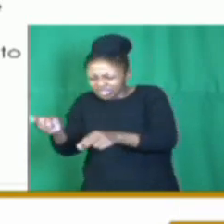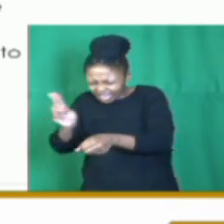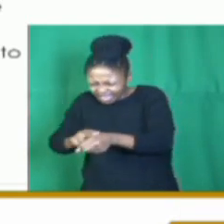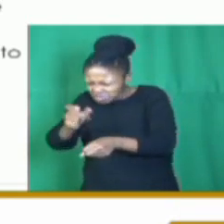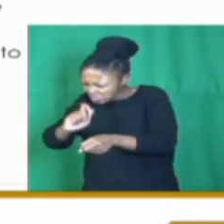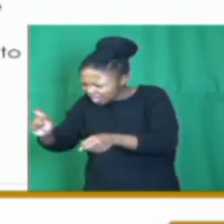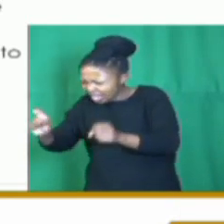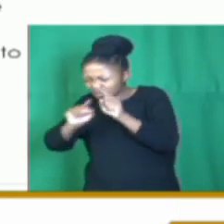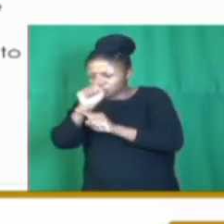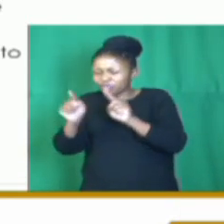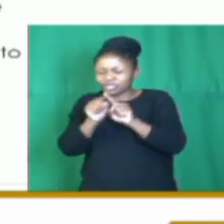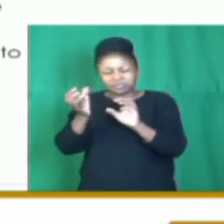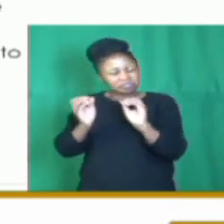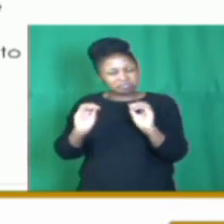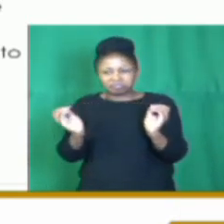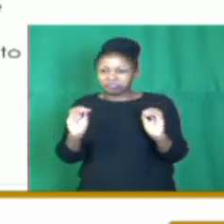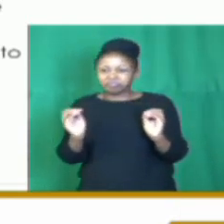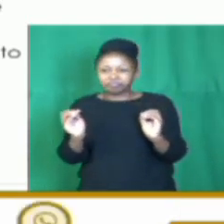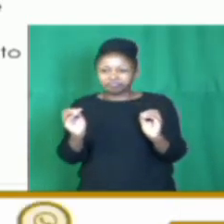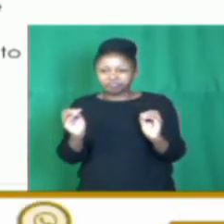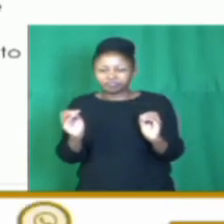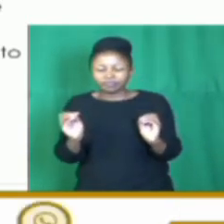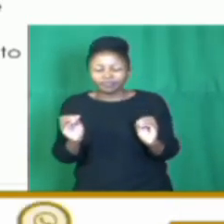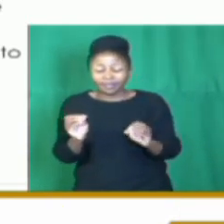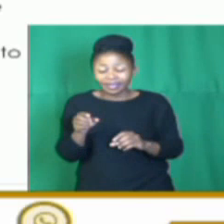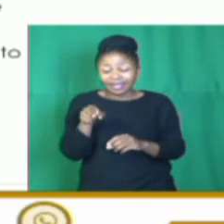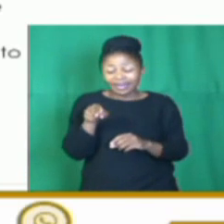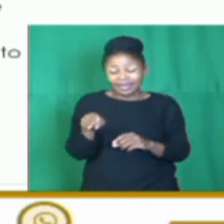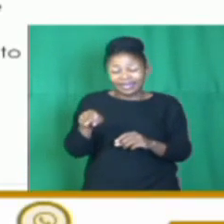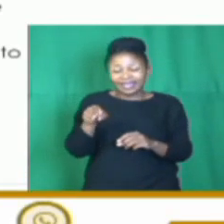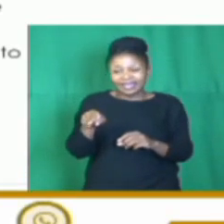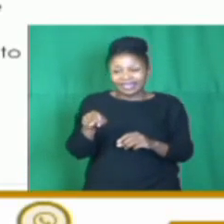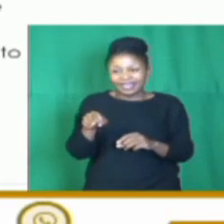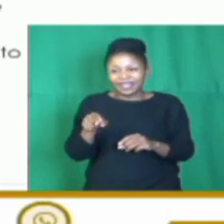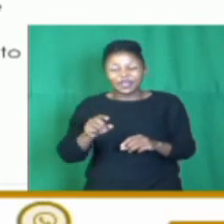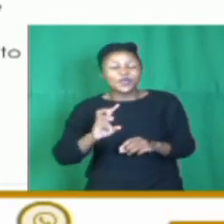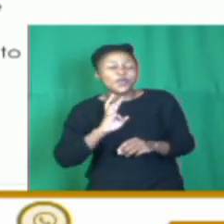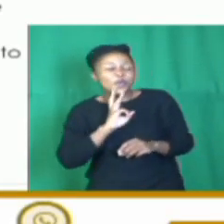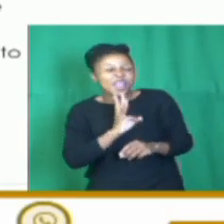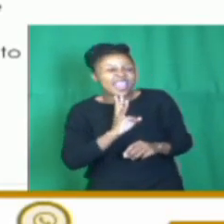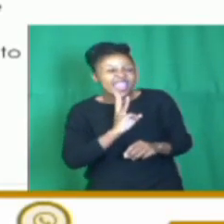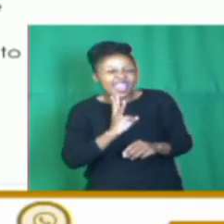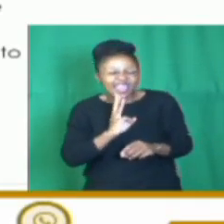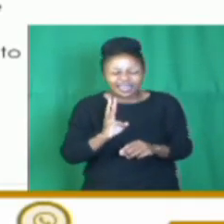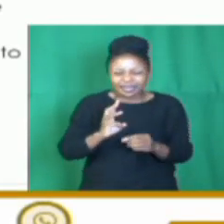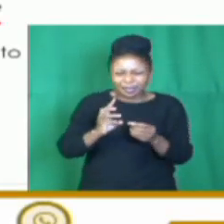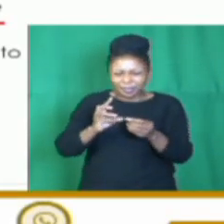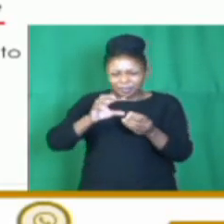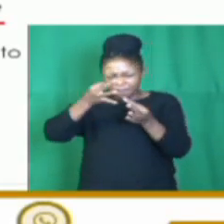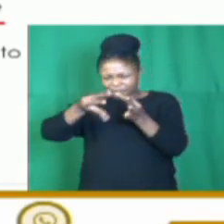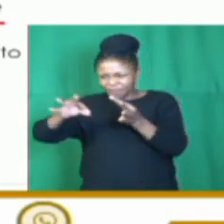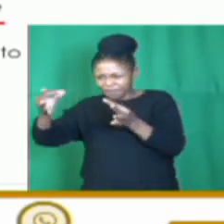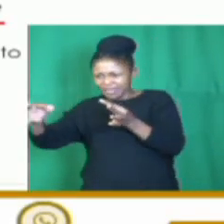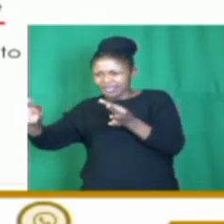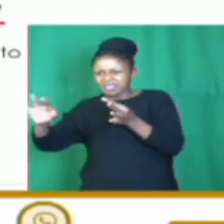text. So for this one, a word, a phrase, or even a number would